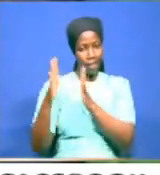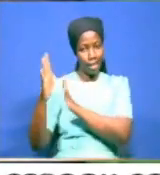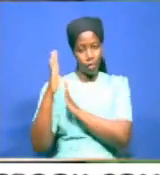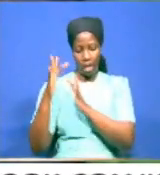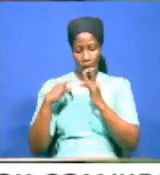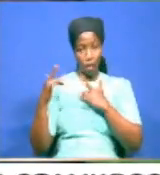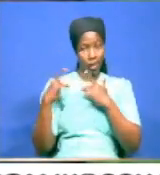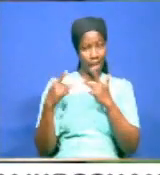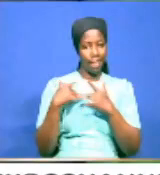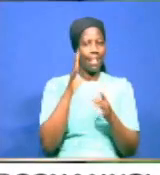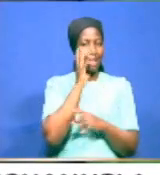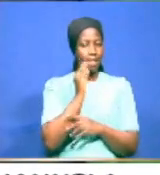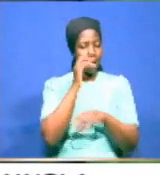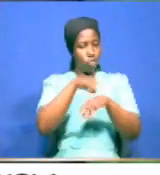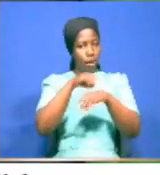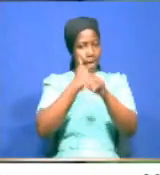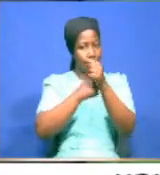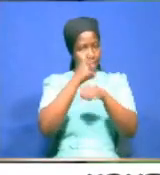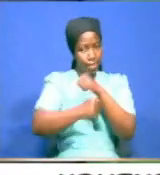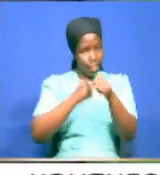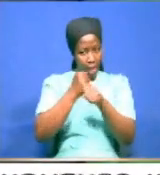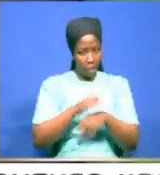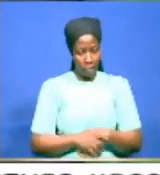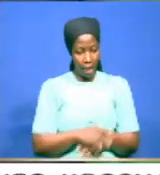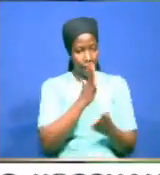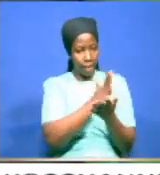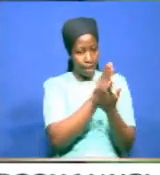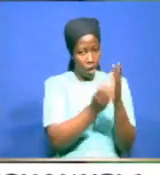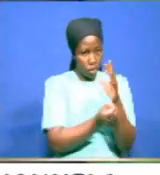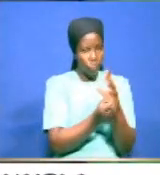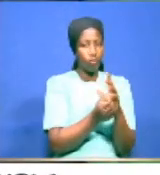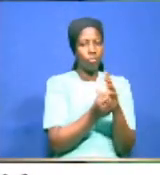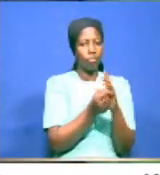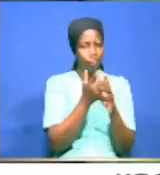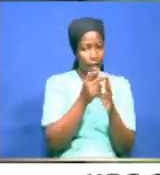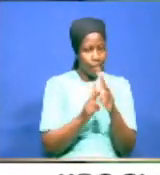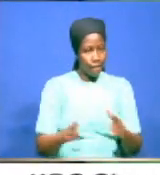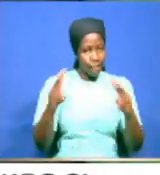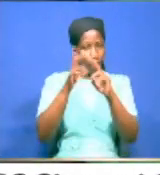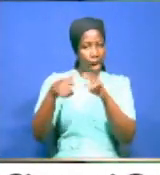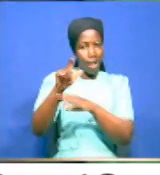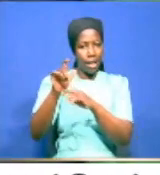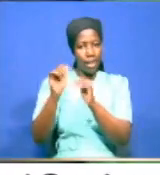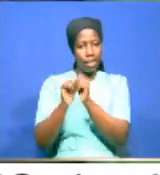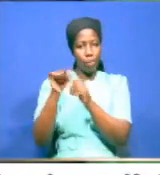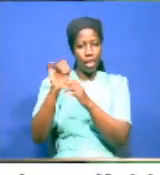the year under review. The sector gross value added rose by 10.3% compared